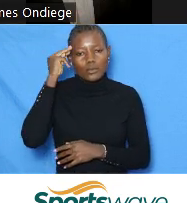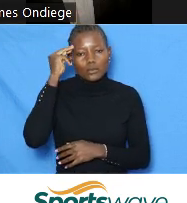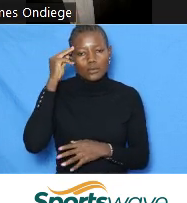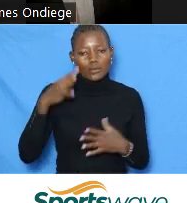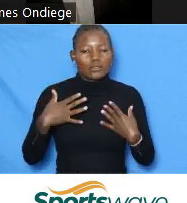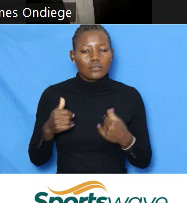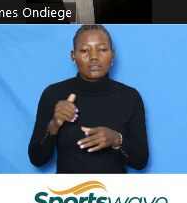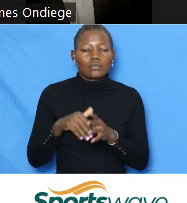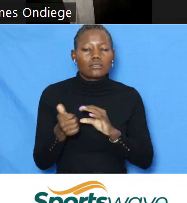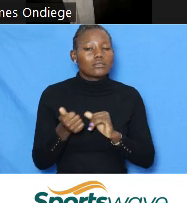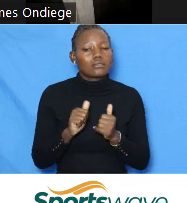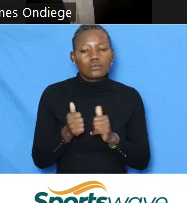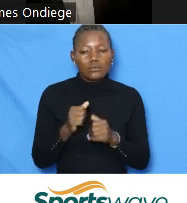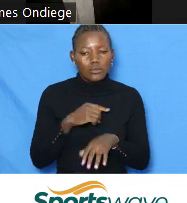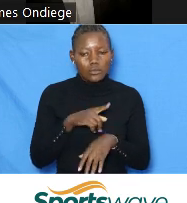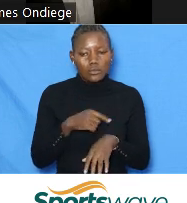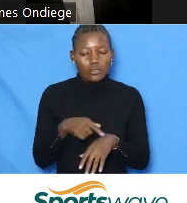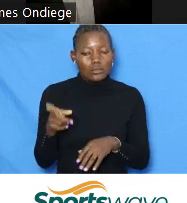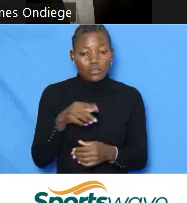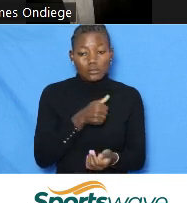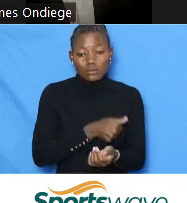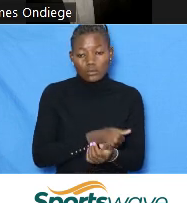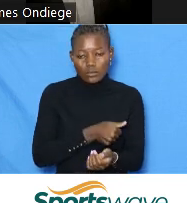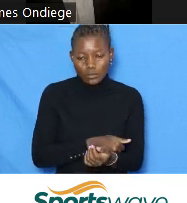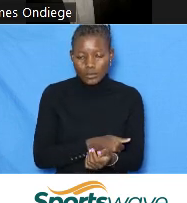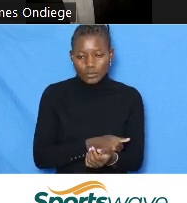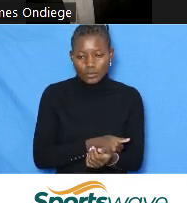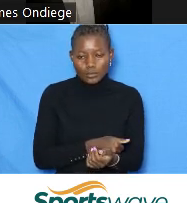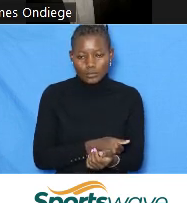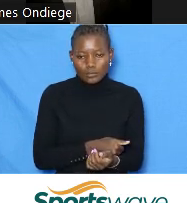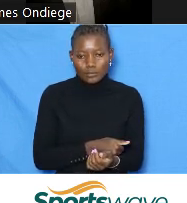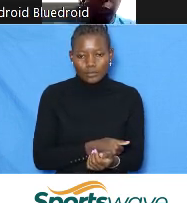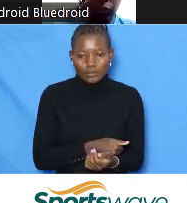sports. When it comes to doping and violations,